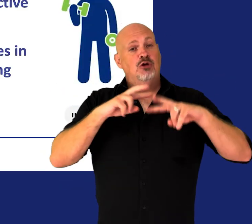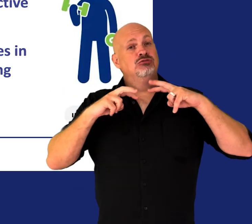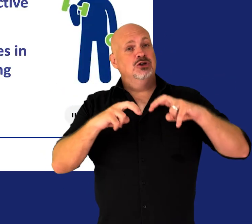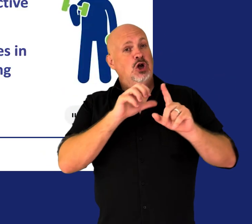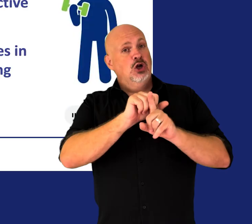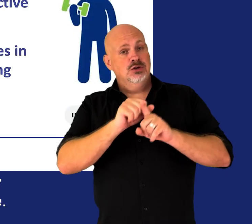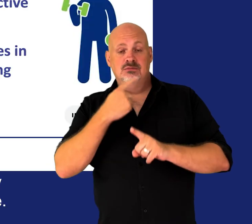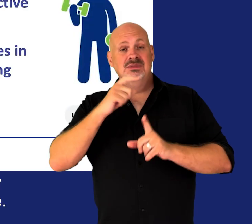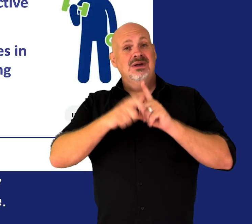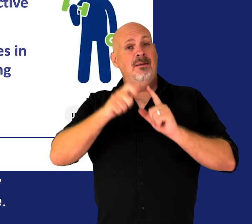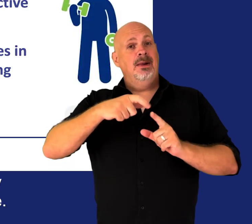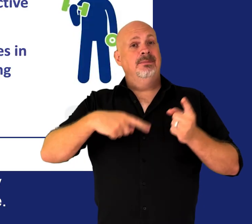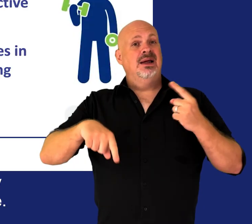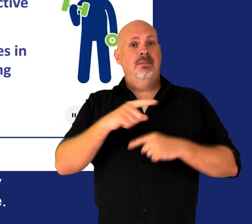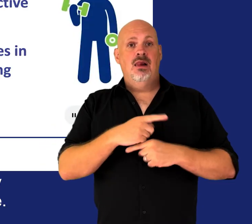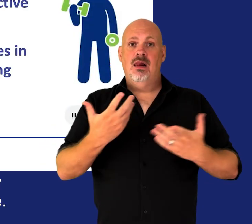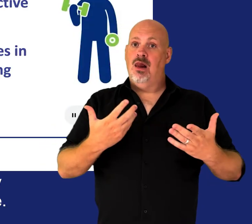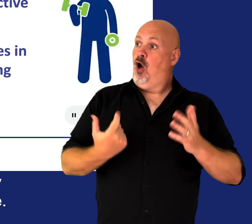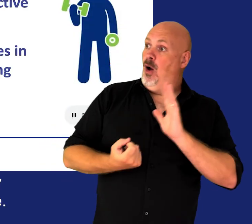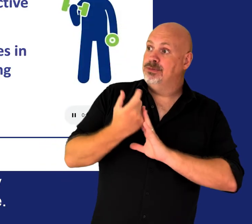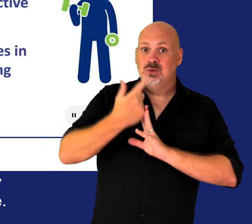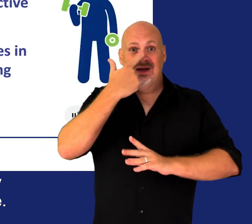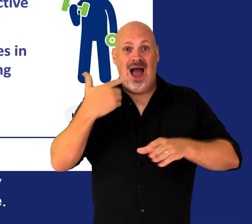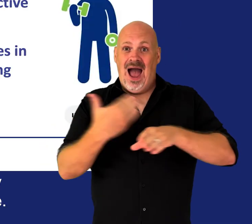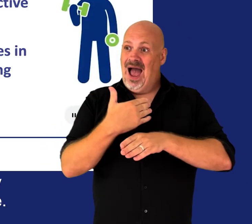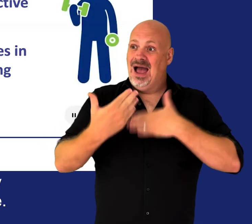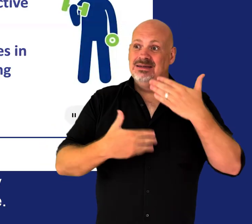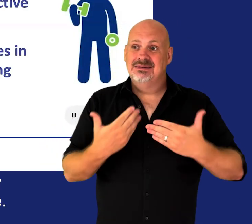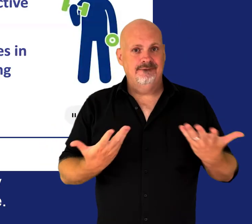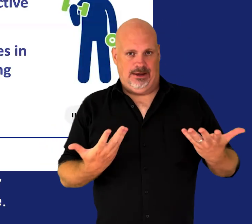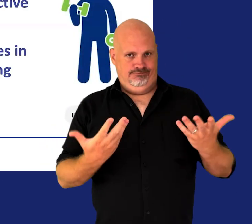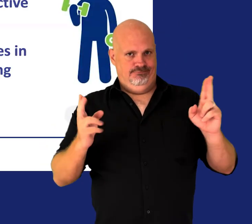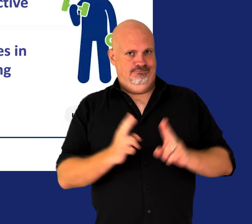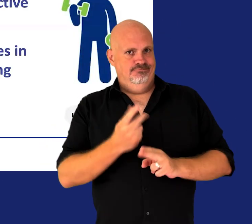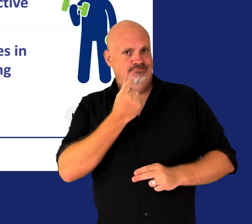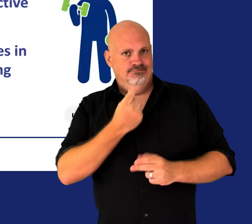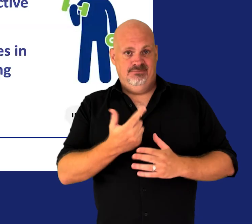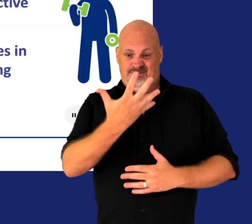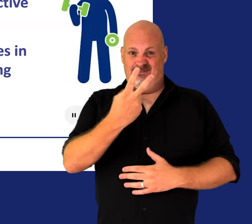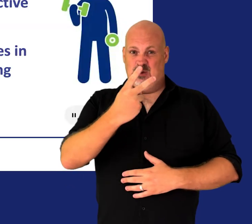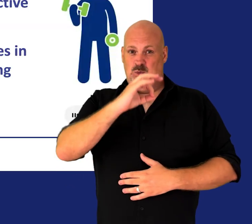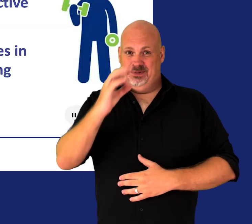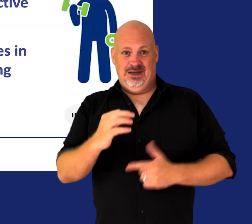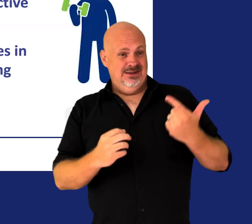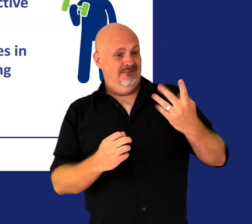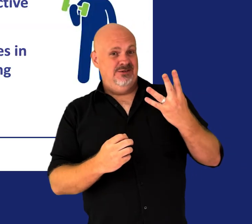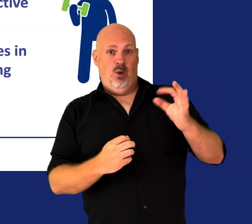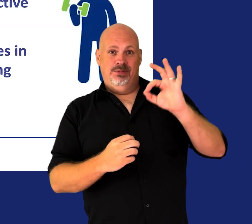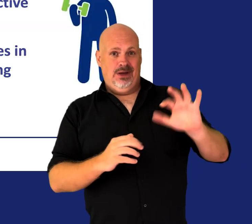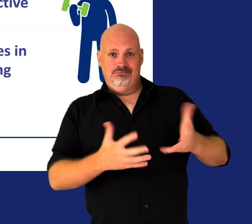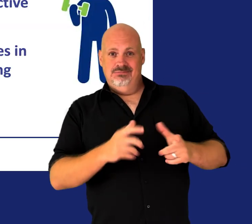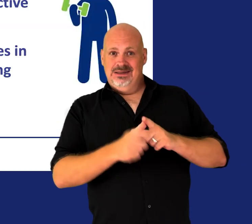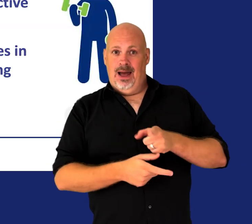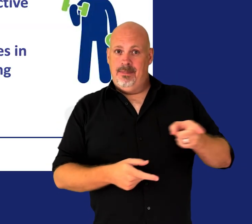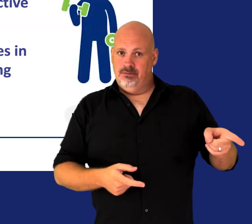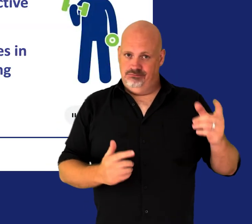Our research showed that disabled people are less likely to have the opportunity to be active. That's 52% compared to